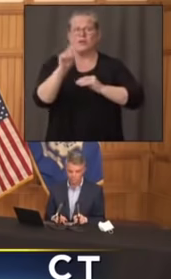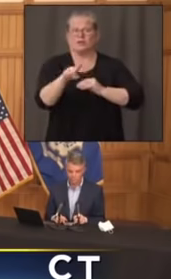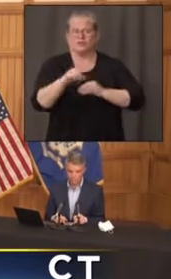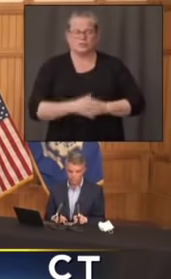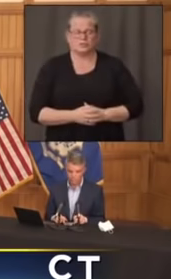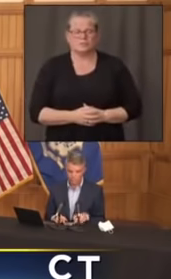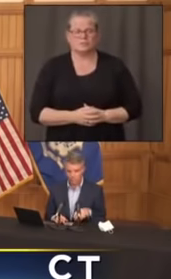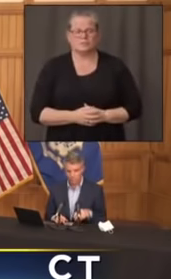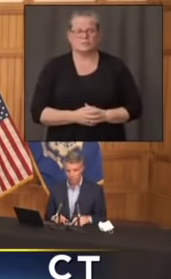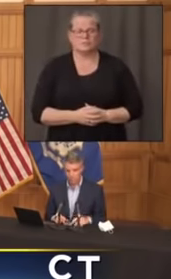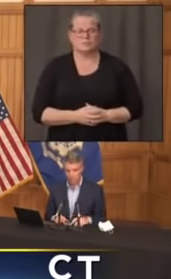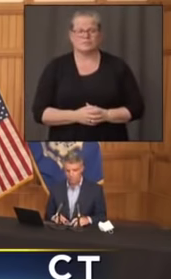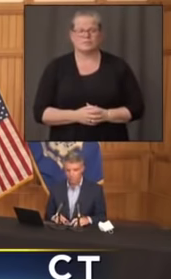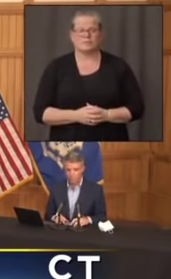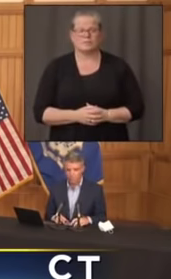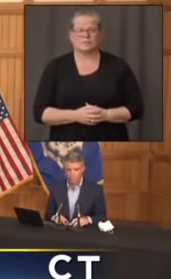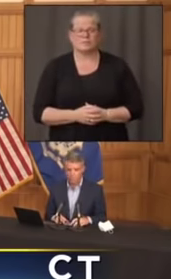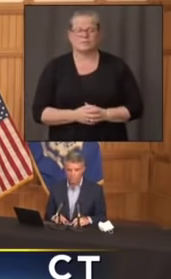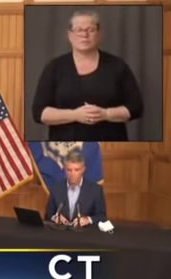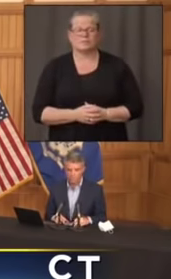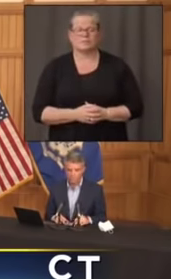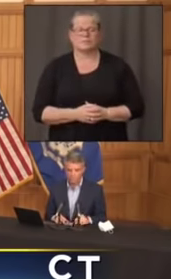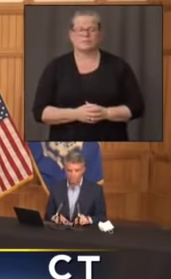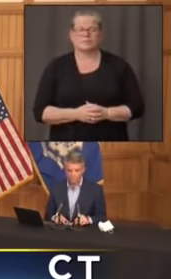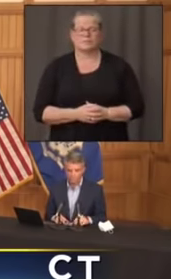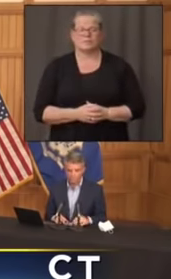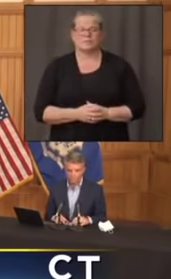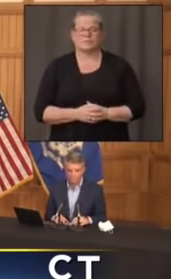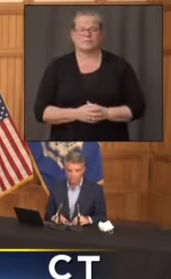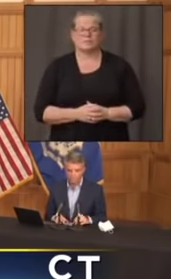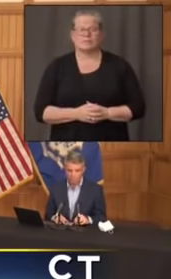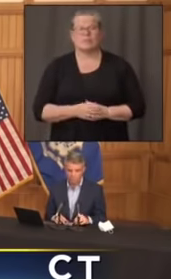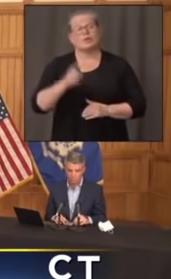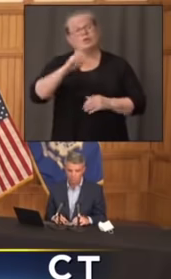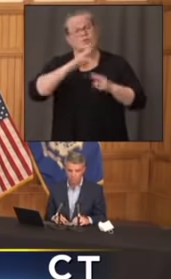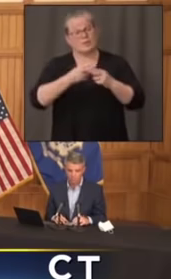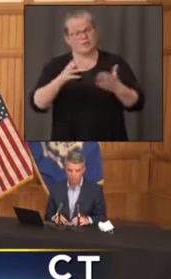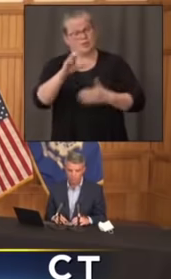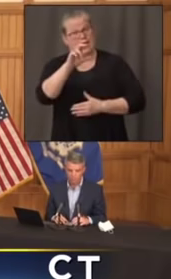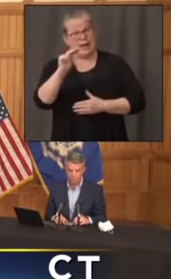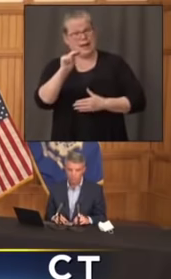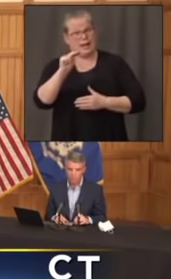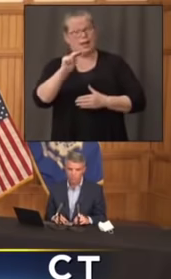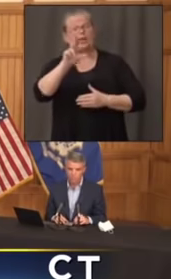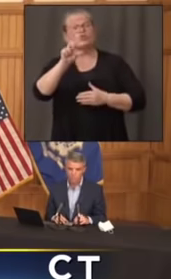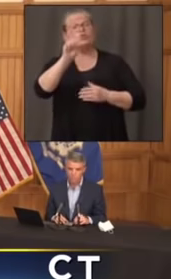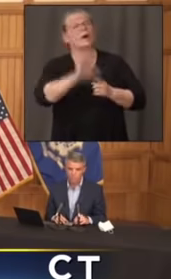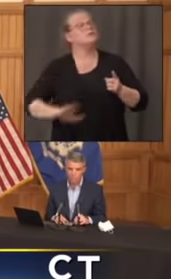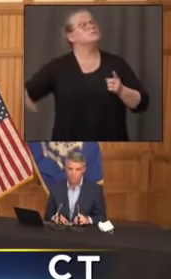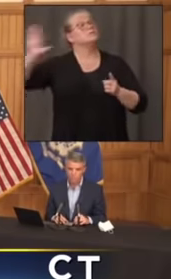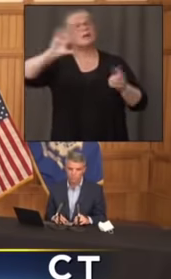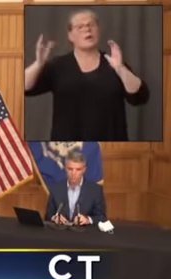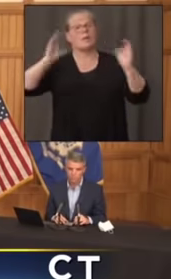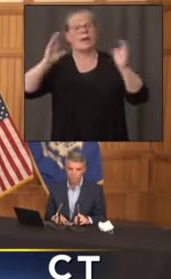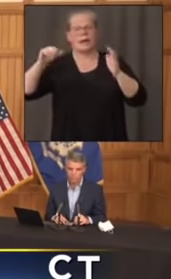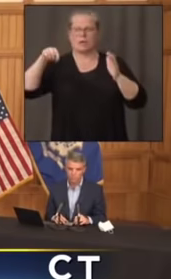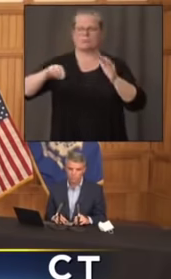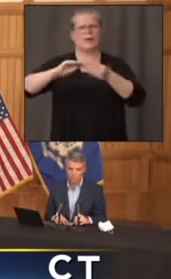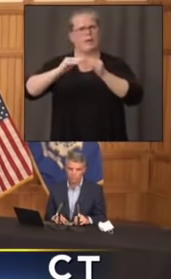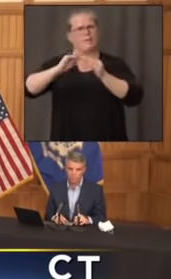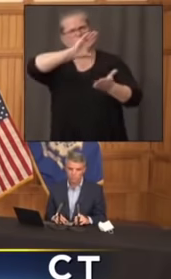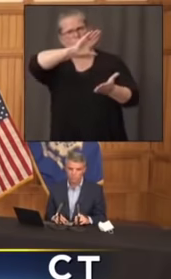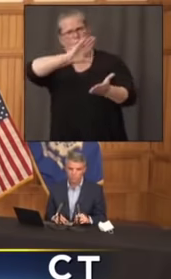So, like you mentioned, Connecticut has some of the best numbers in the country. Have any state leaders from areas dealing with spikes, high numbers,